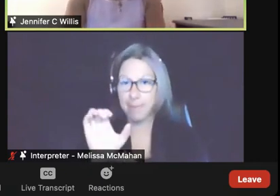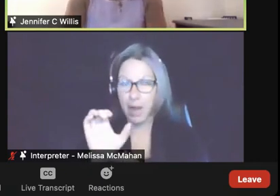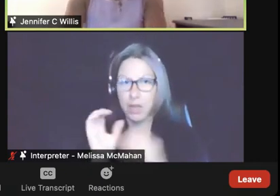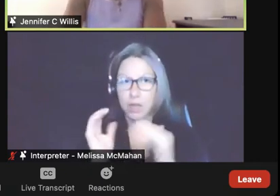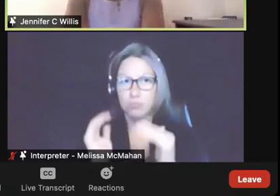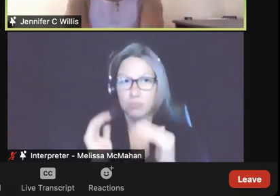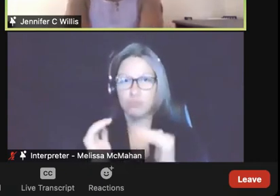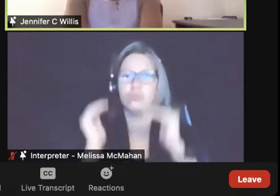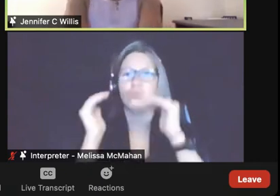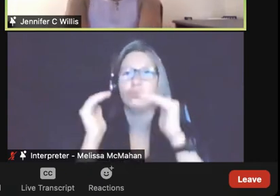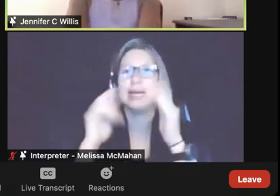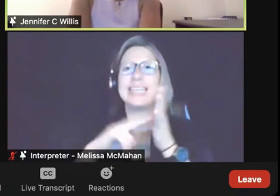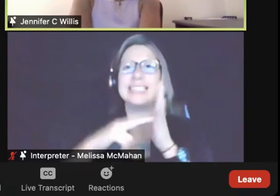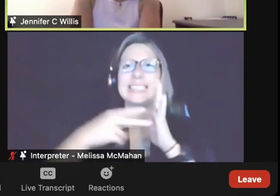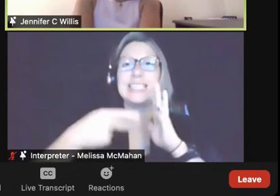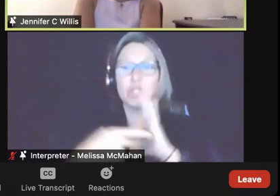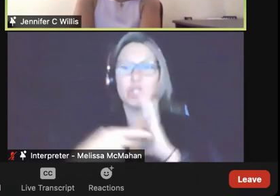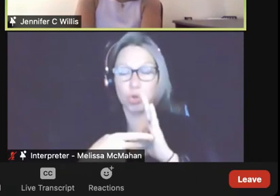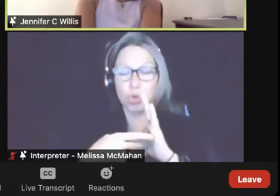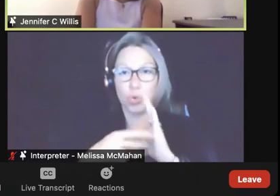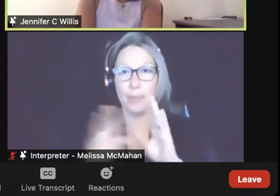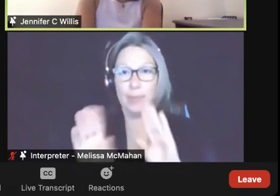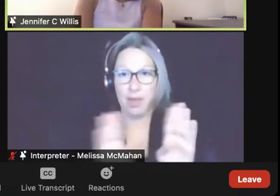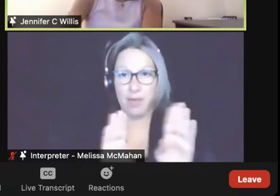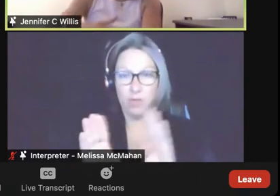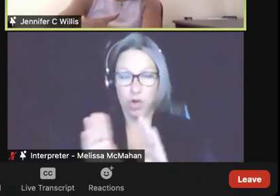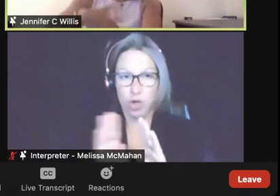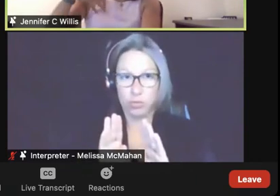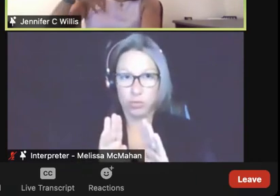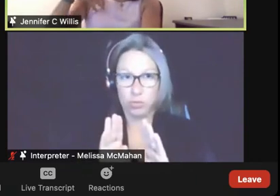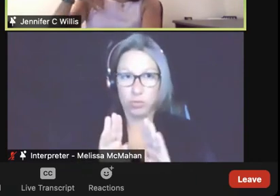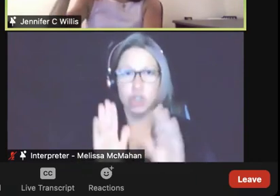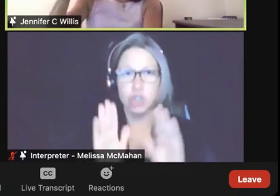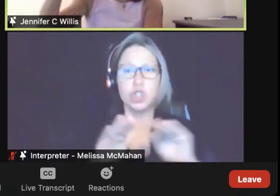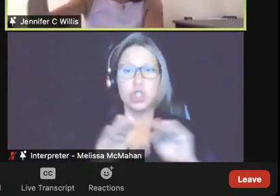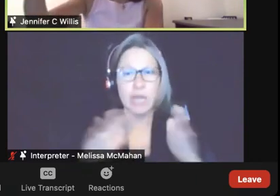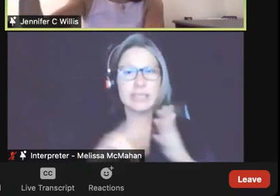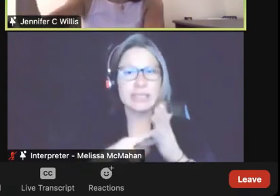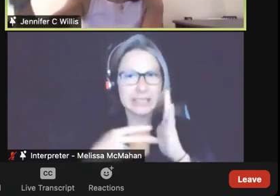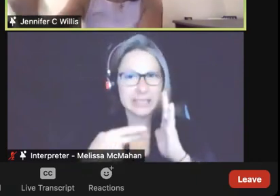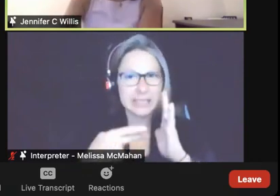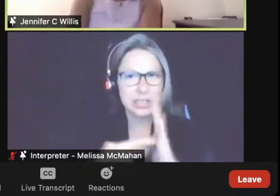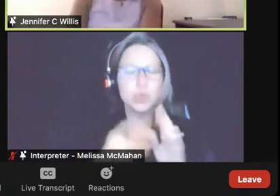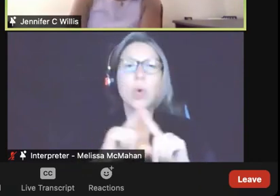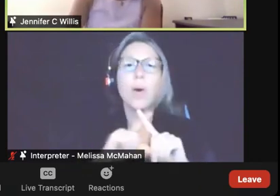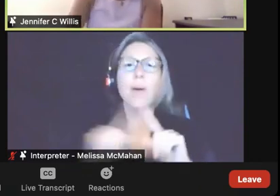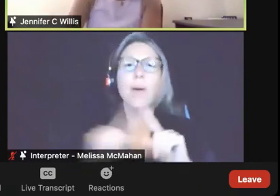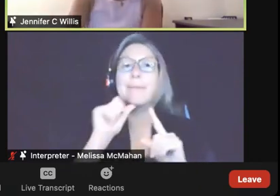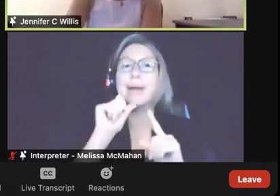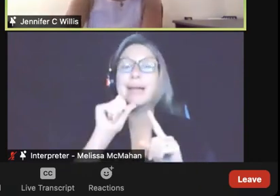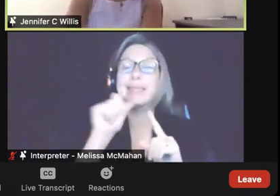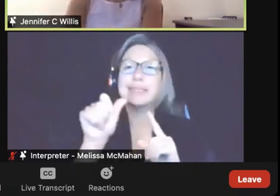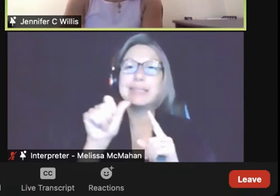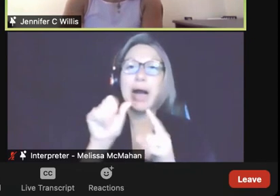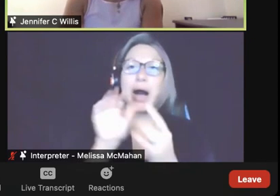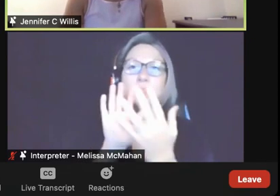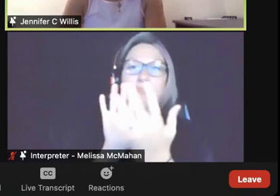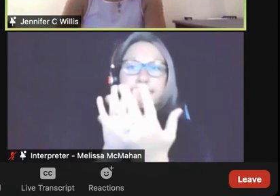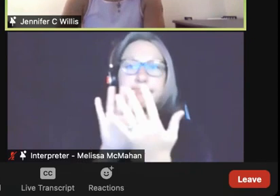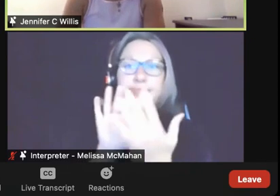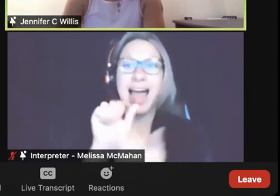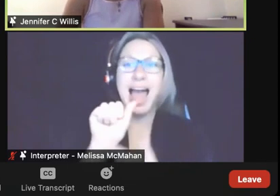intentional behavior. So now the child is intentionally doing something, but it's not directed at somebody. So for example, if you